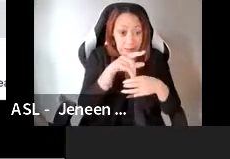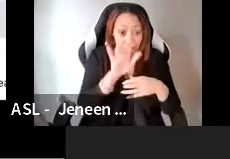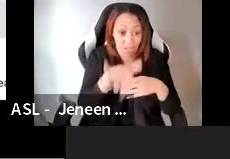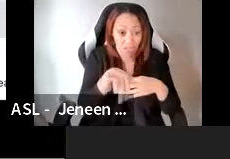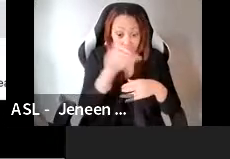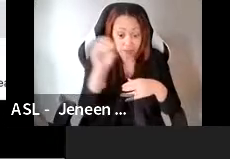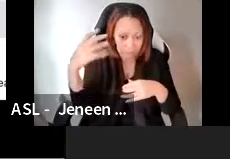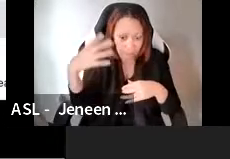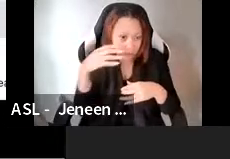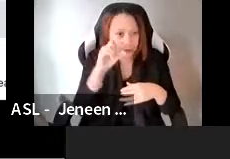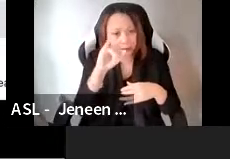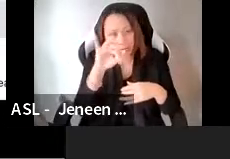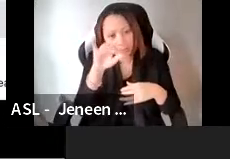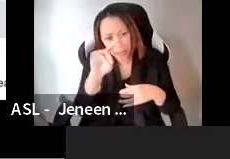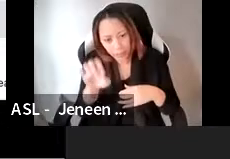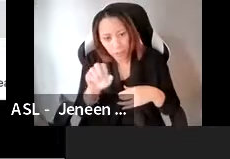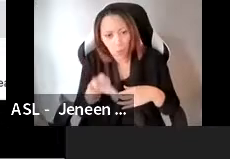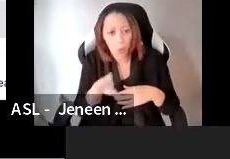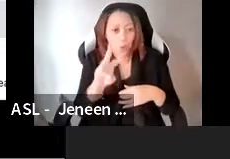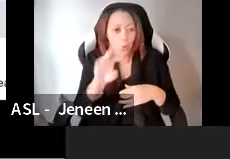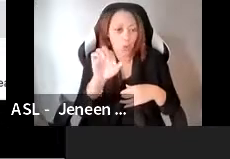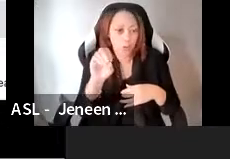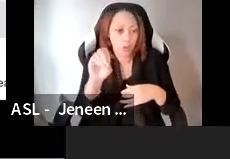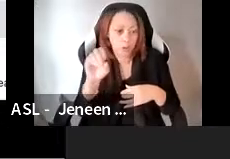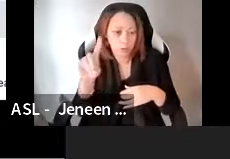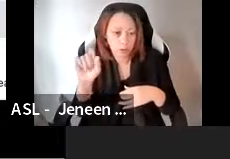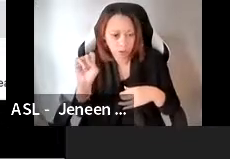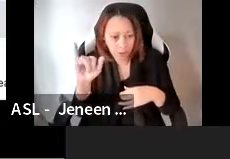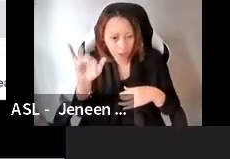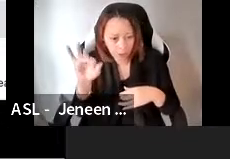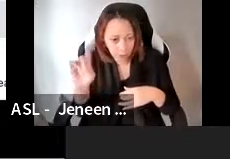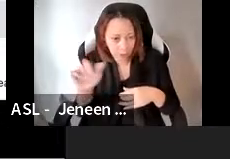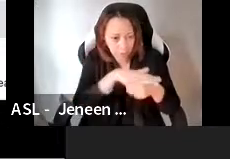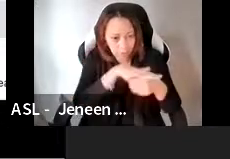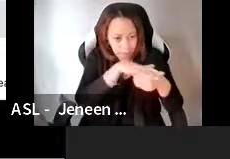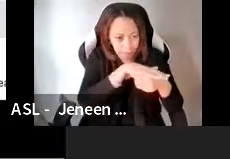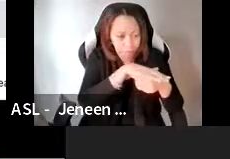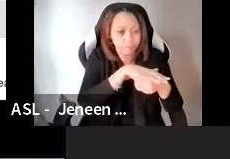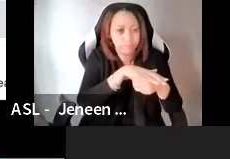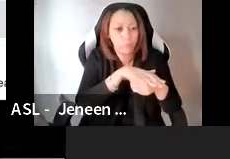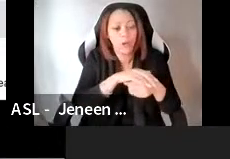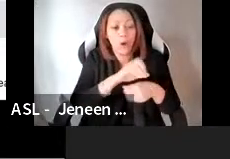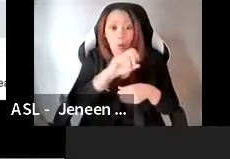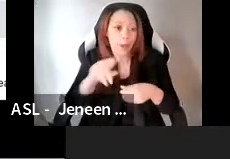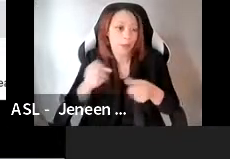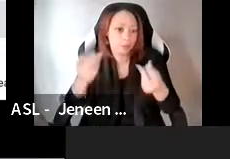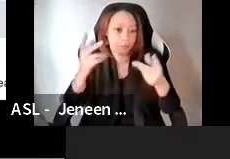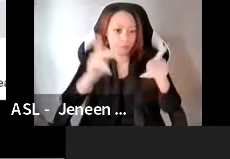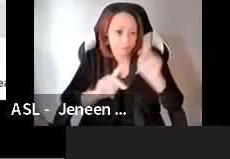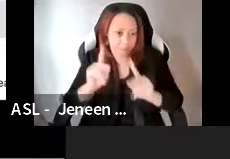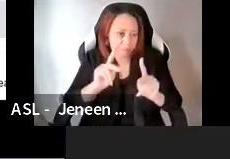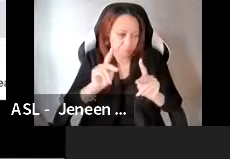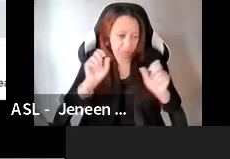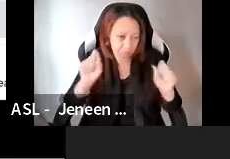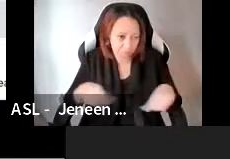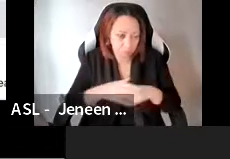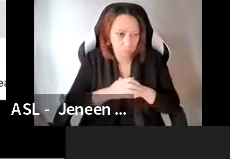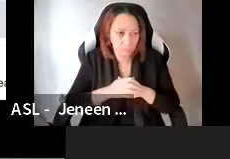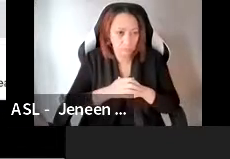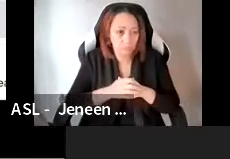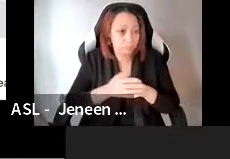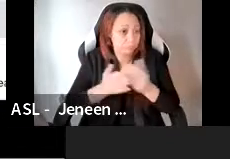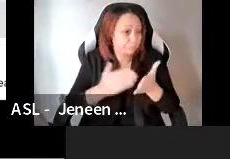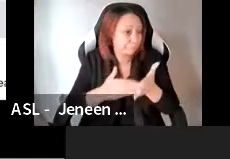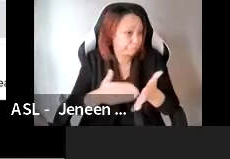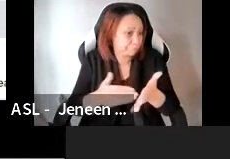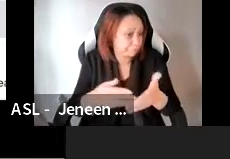neighborhood. Or we can go back to total population. And you can repeat that for